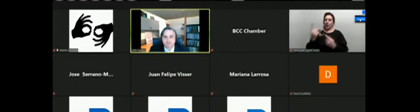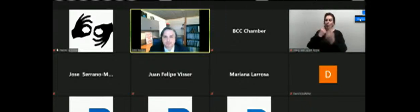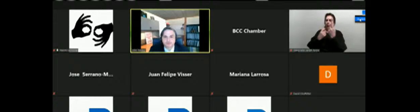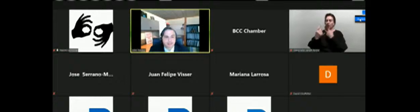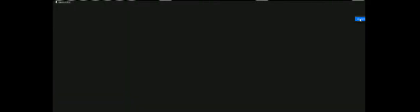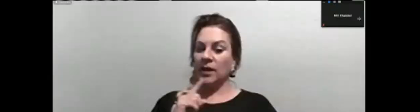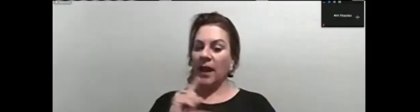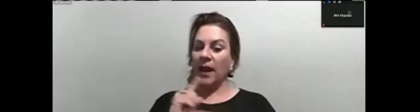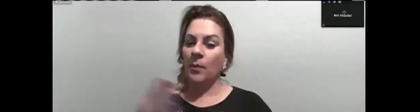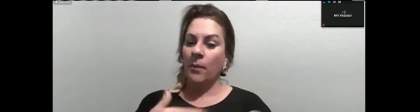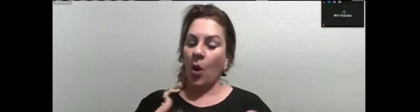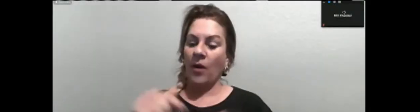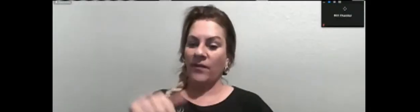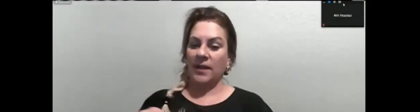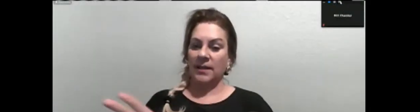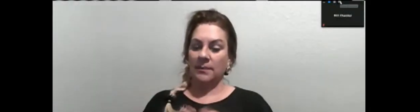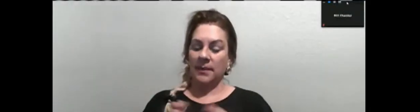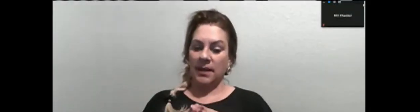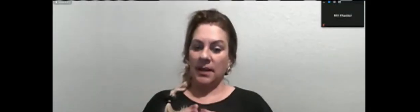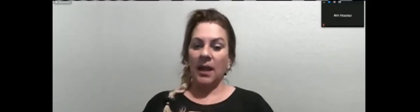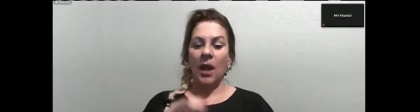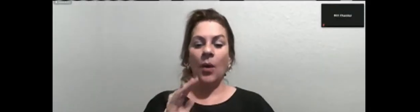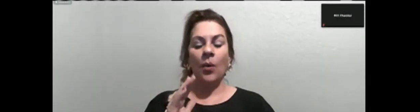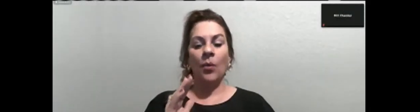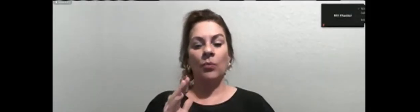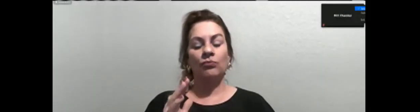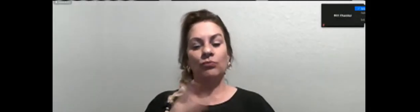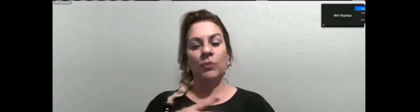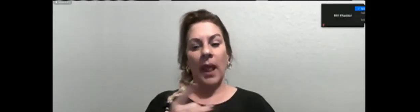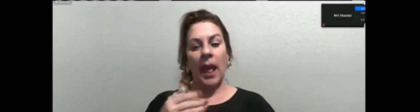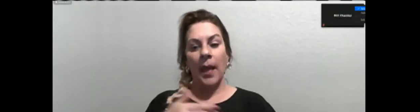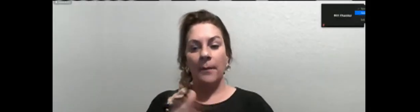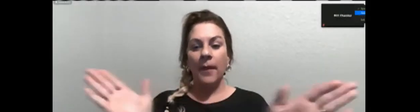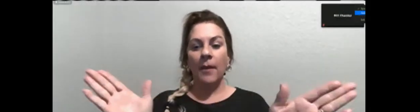of this meeting. I would like the public to know